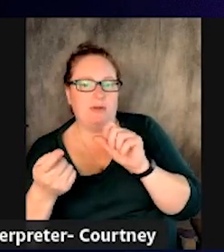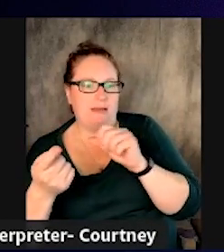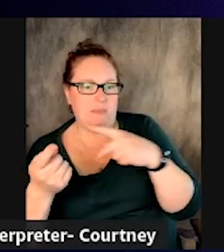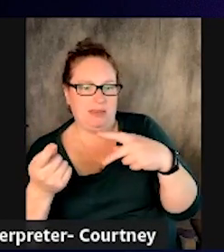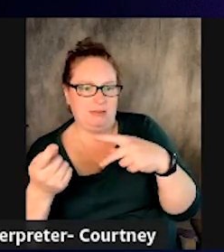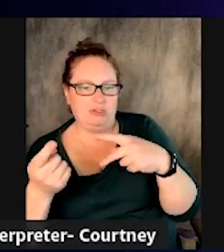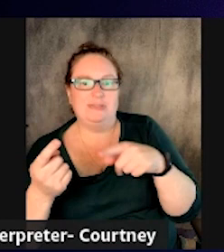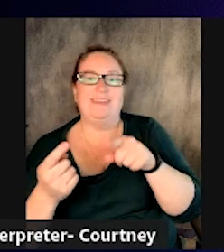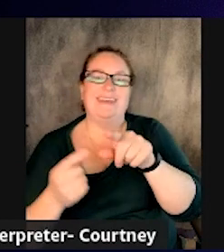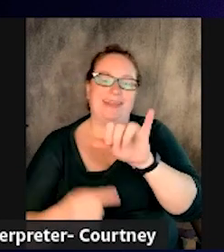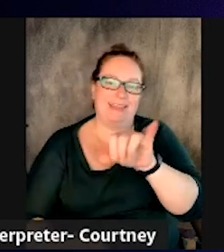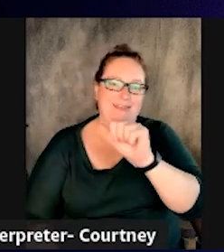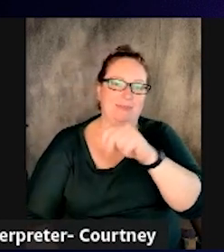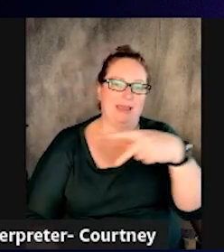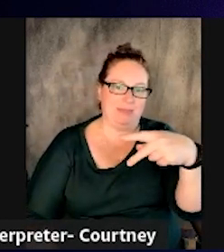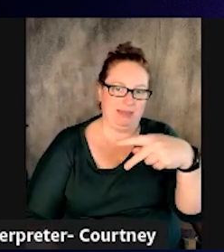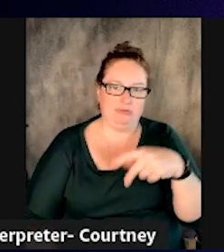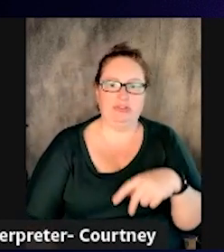to my application,